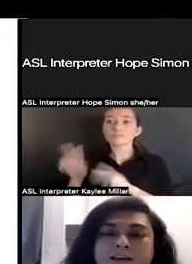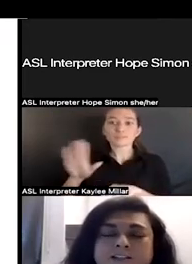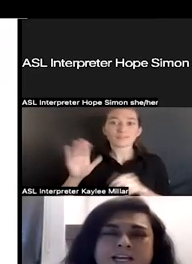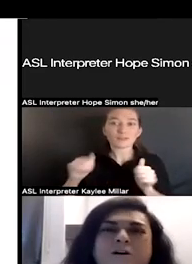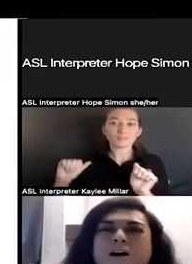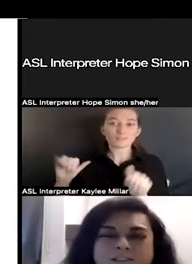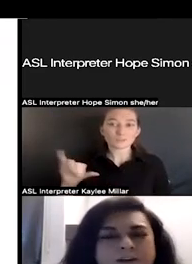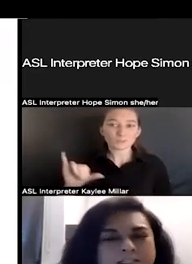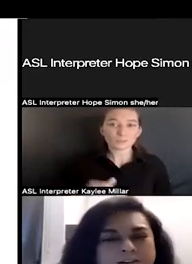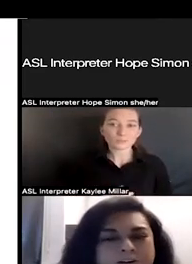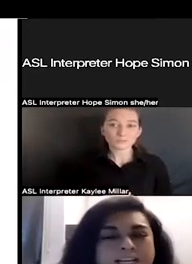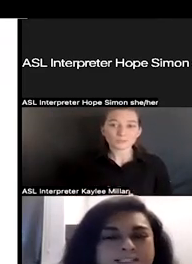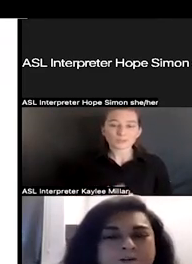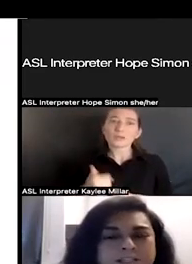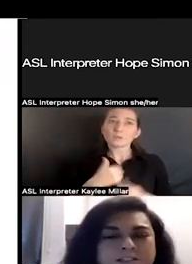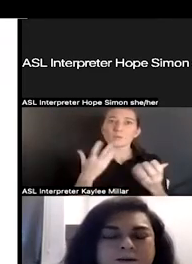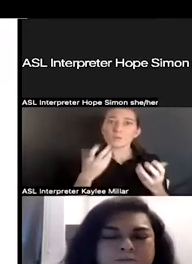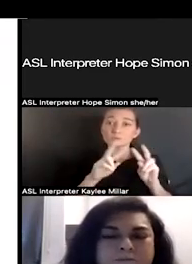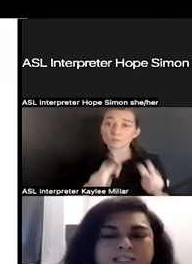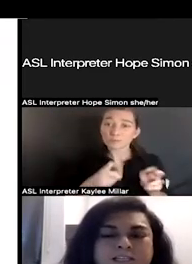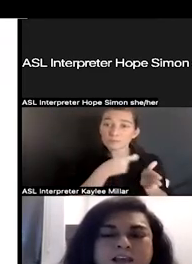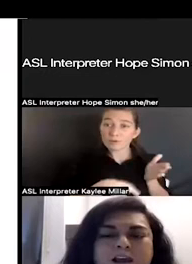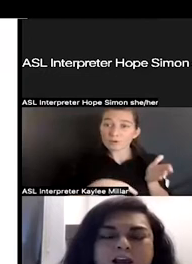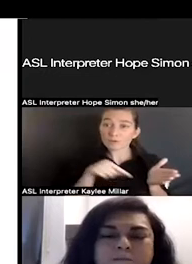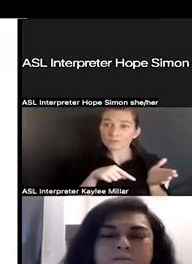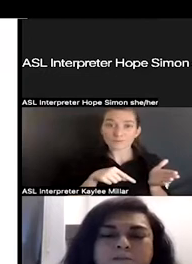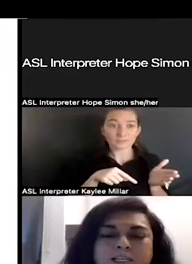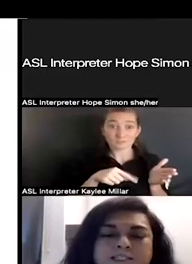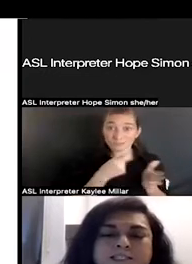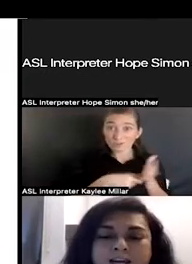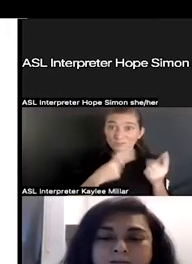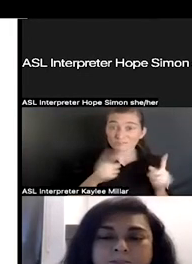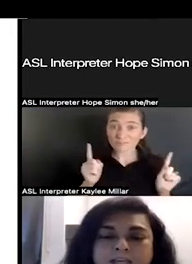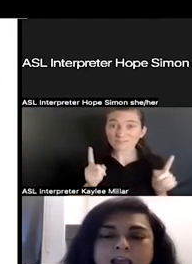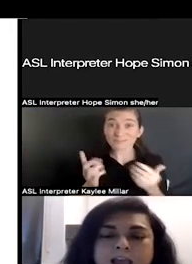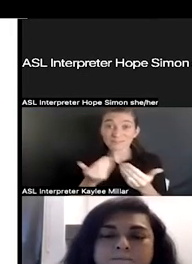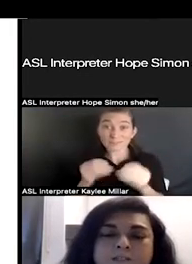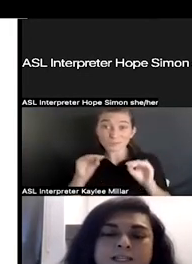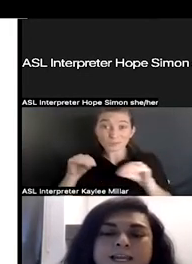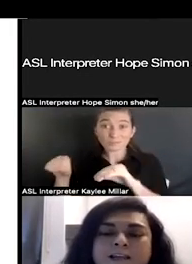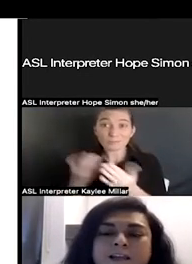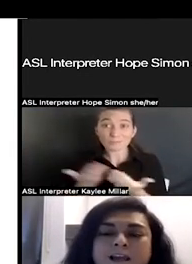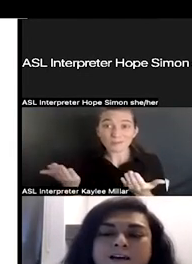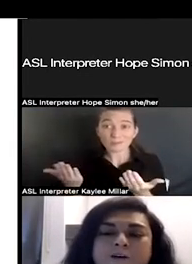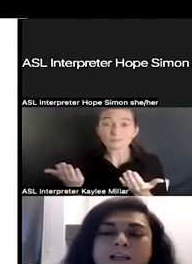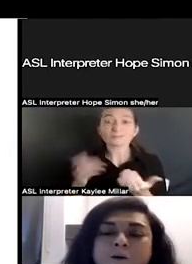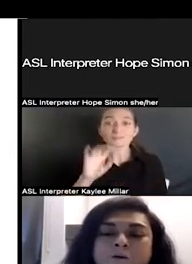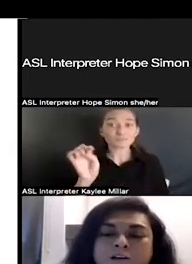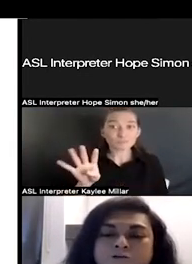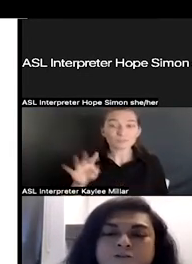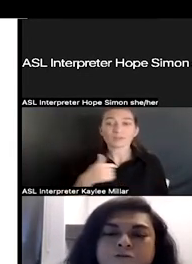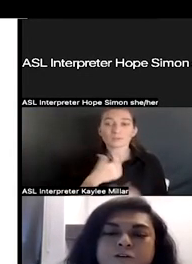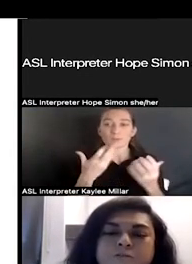emphasize just how cost-effective and easy it was to implement these items. And this way they can create their